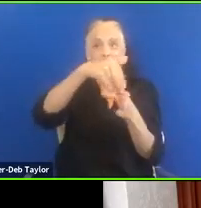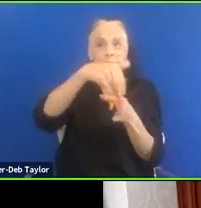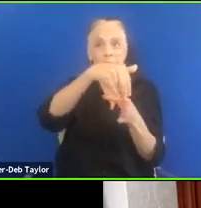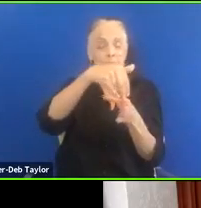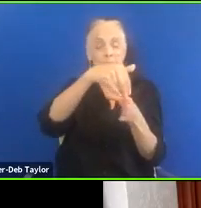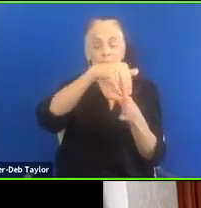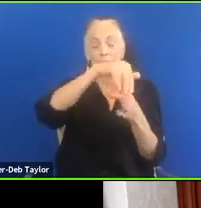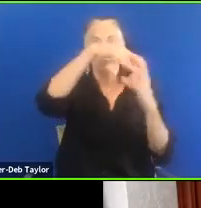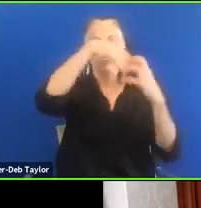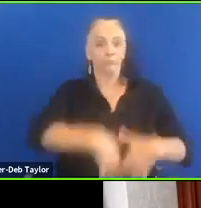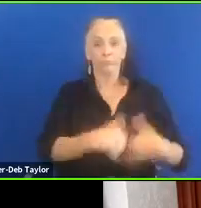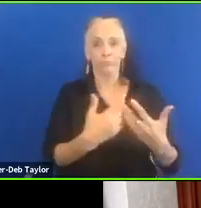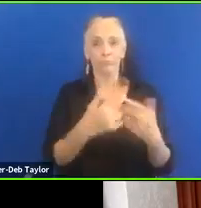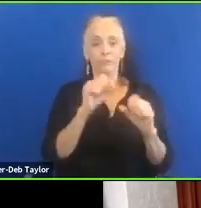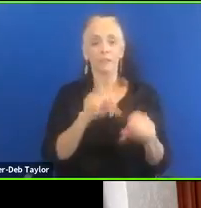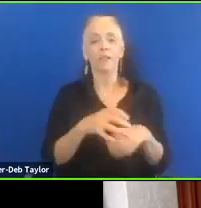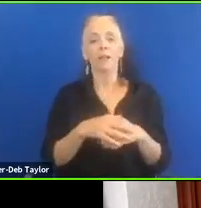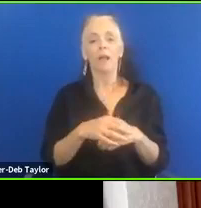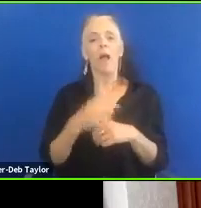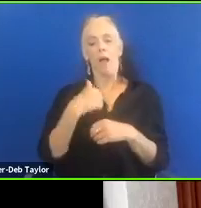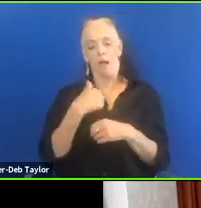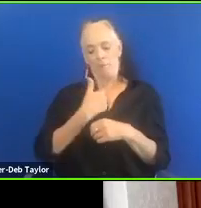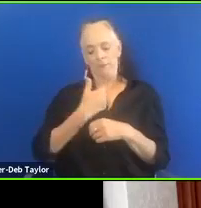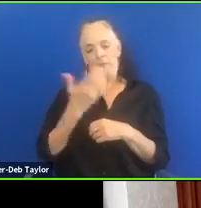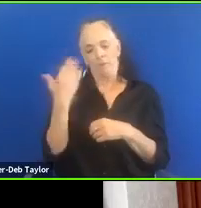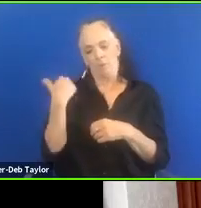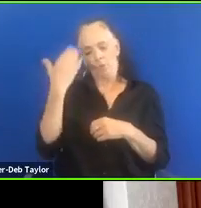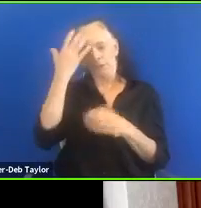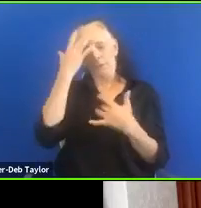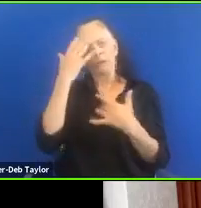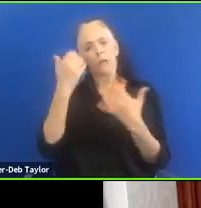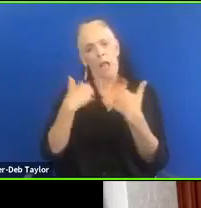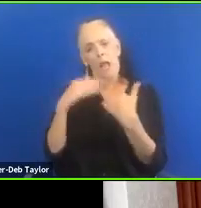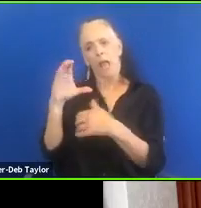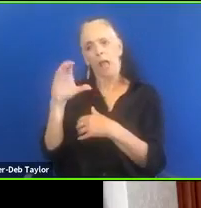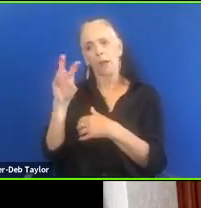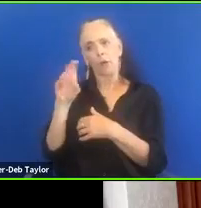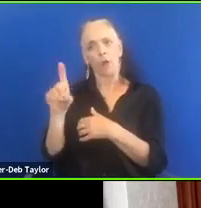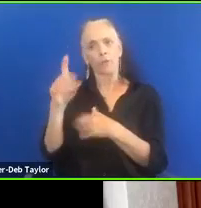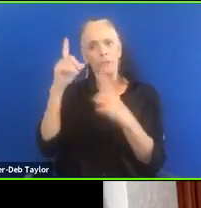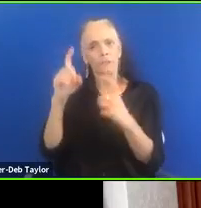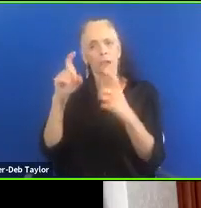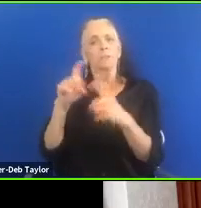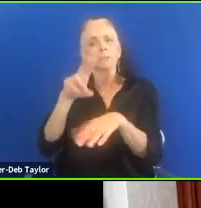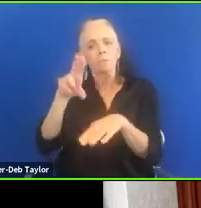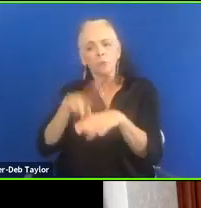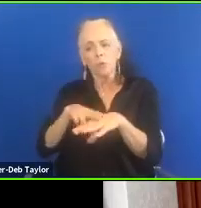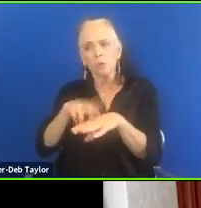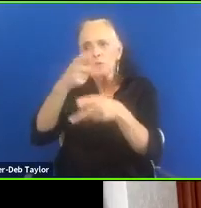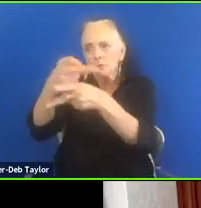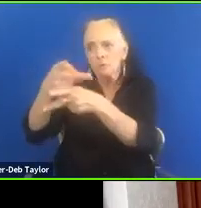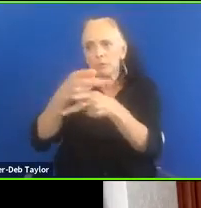I had a COVID test, and I'm not suggesting that we shouldn't take care of ourselves